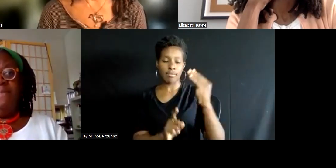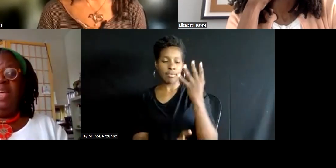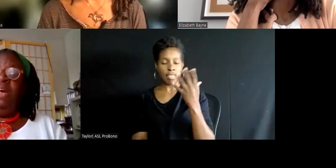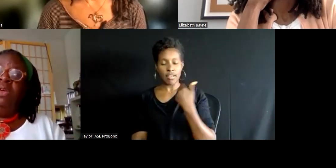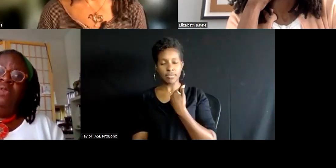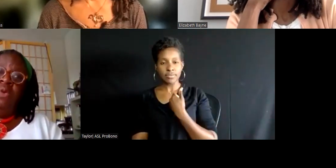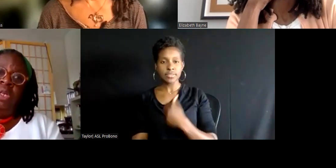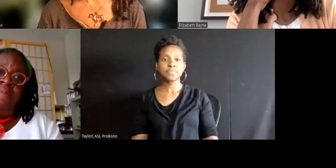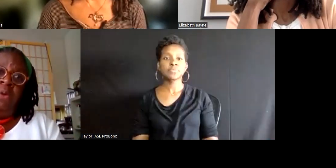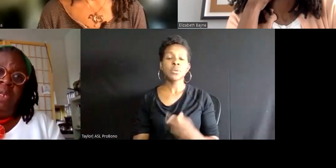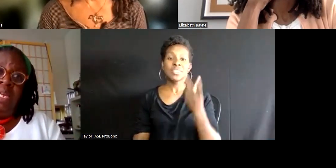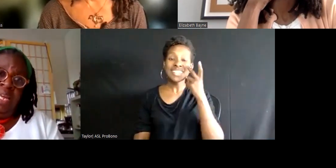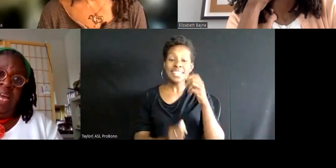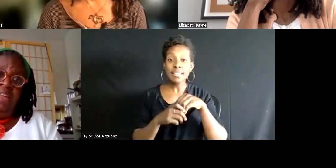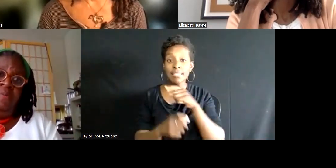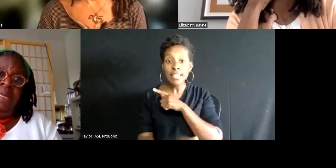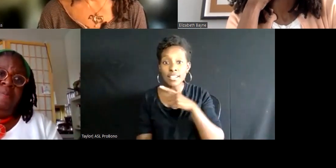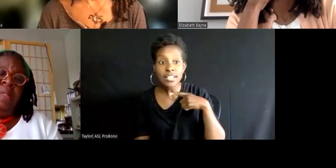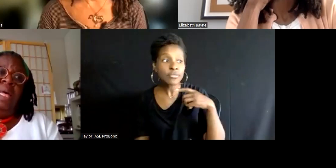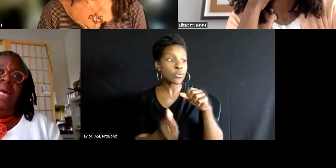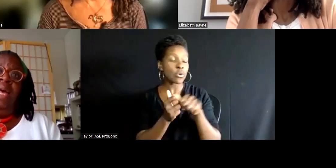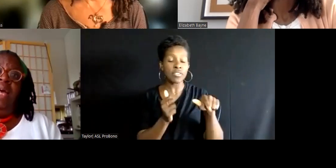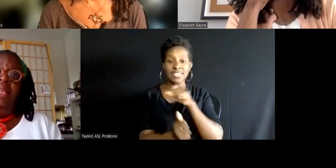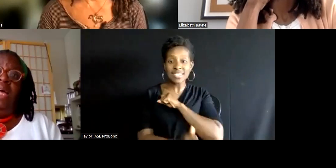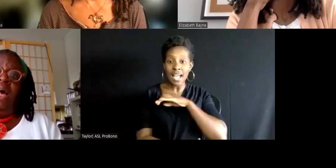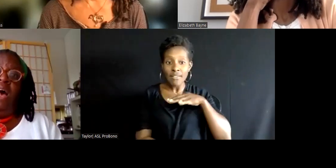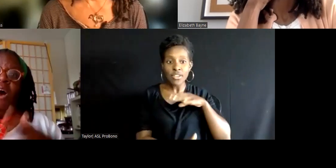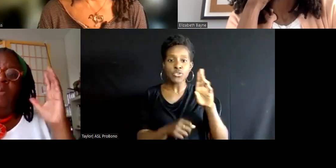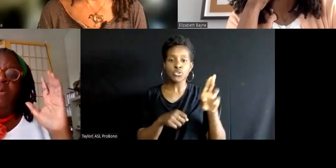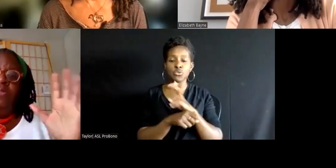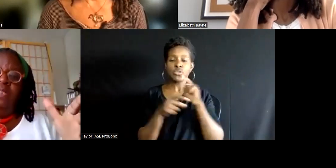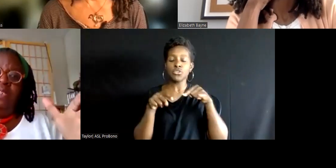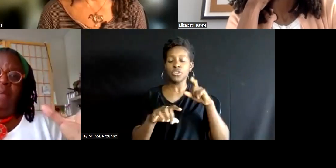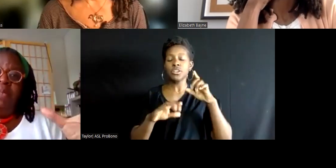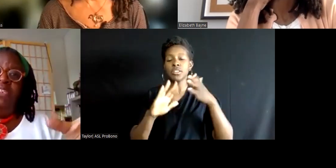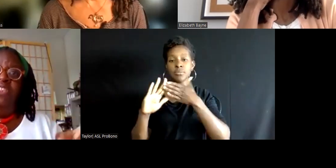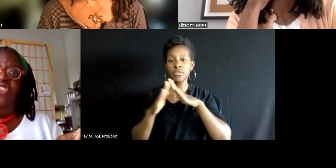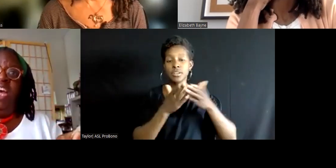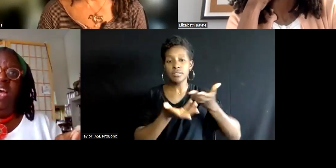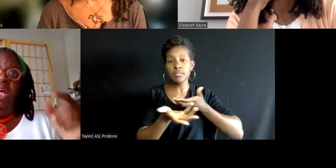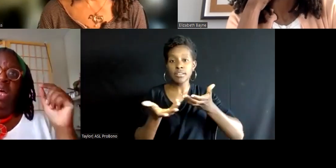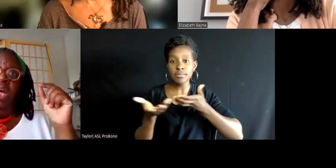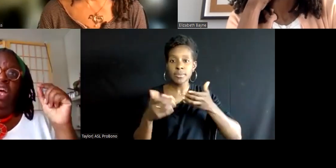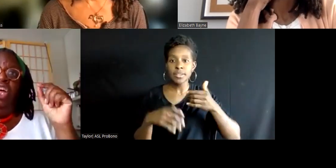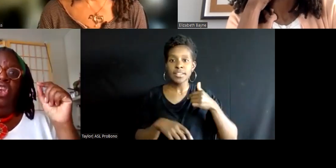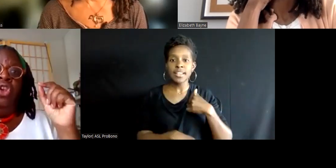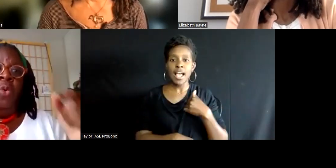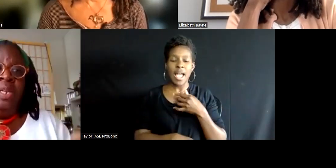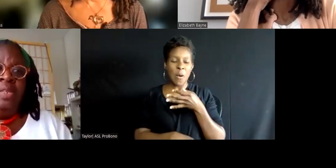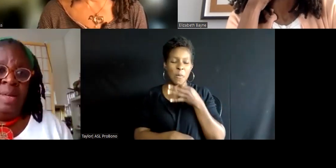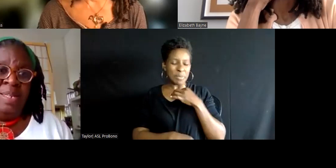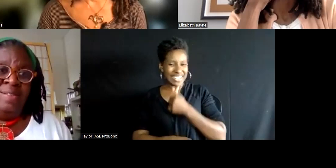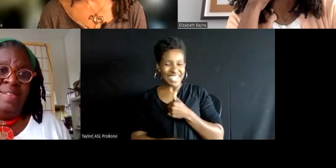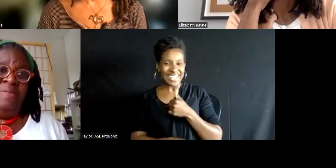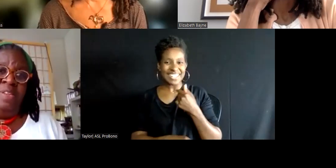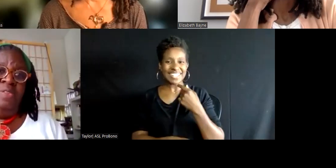their staff, and we use it with community engagement. And I almost typed into the chat, no